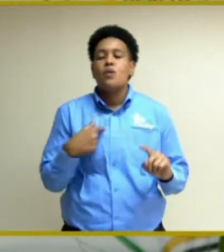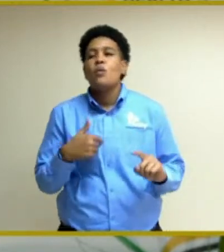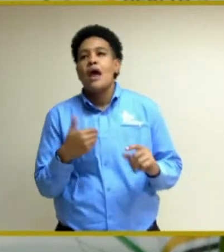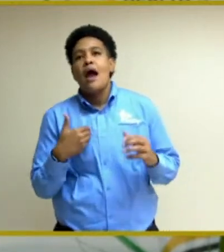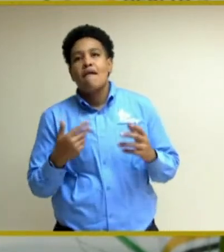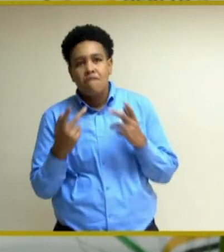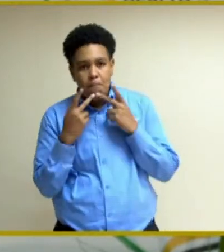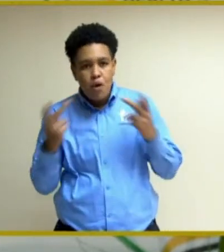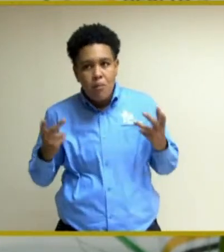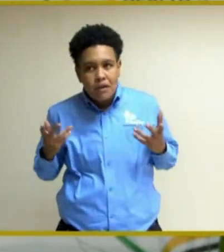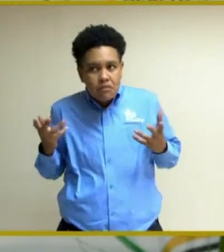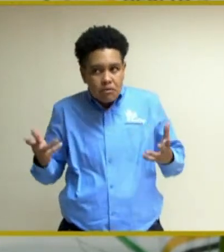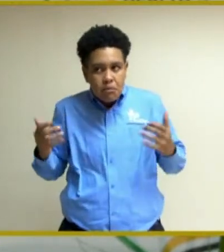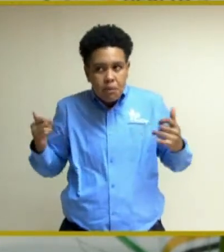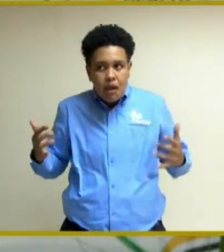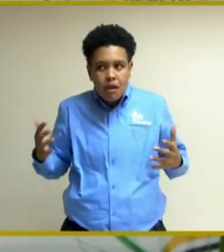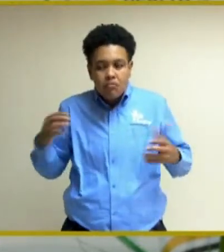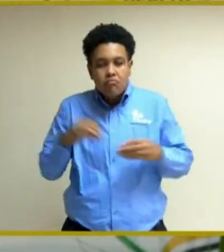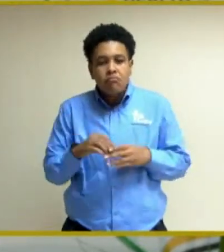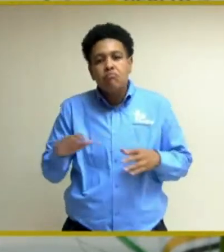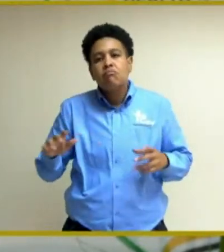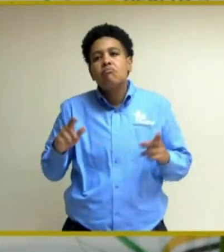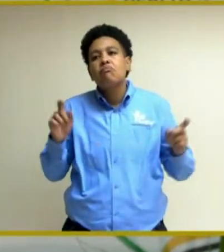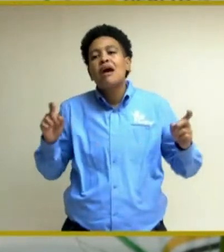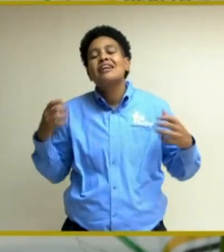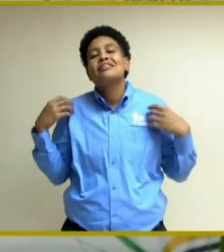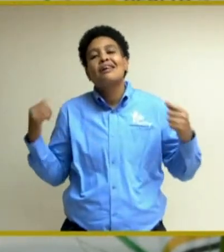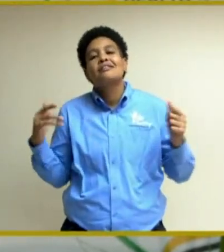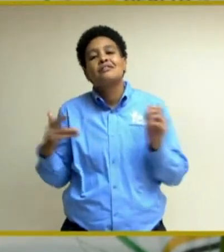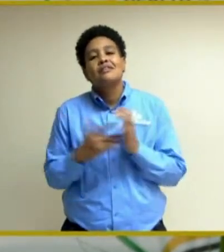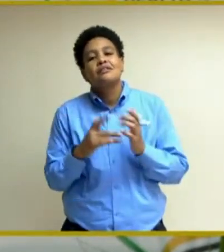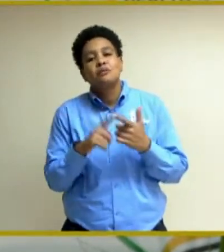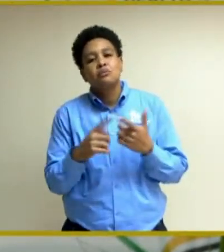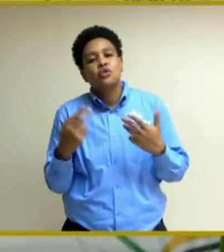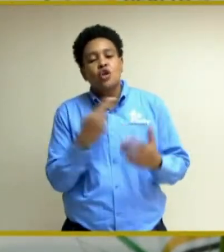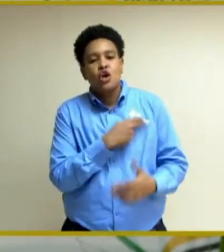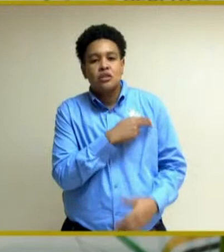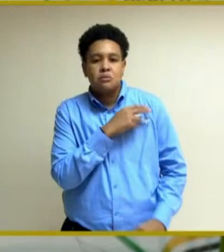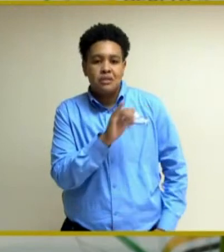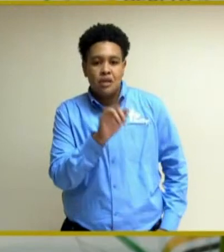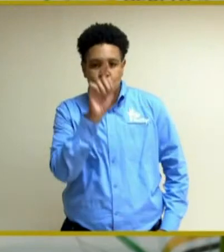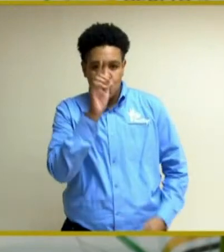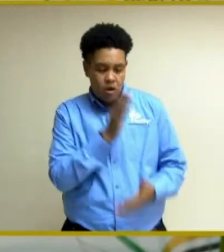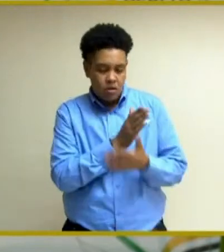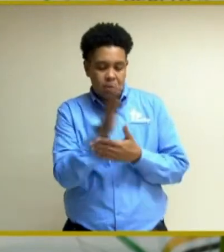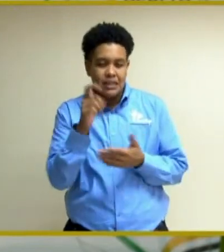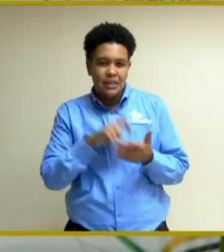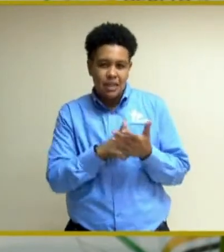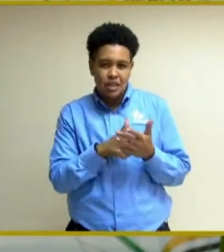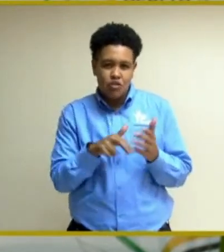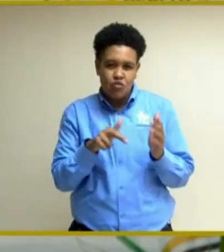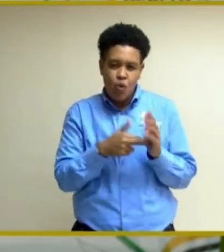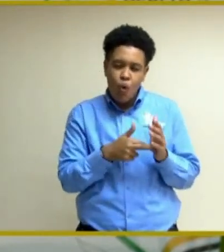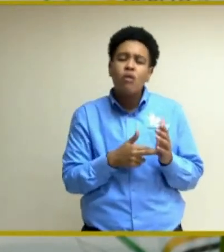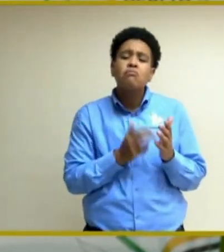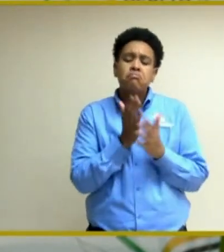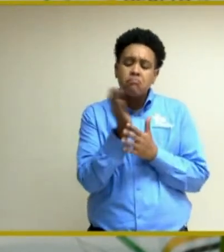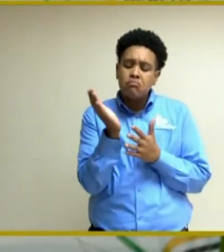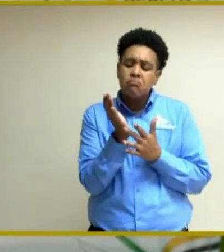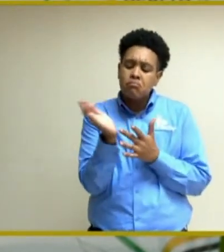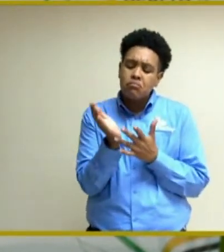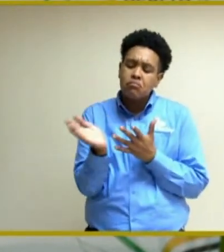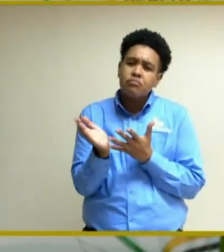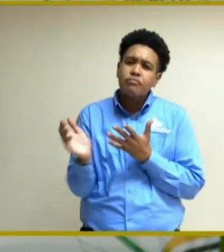public players dealing with the health centers and the hospitals. So that's one key role. There are other roles that